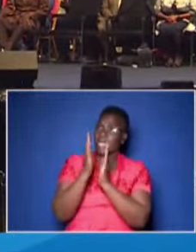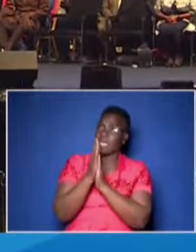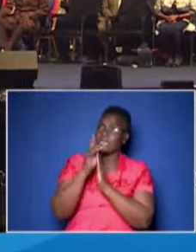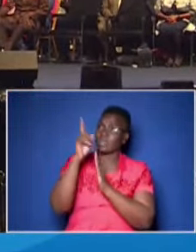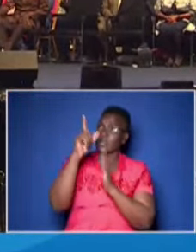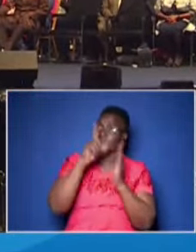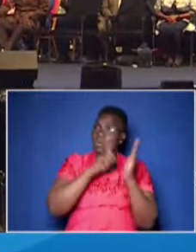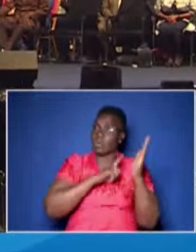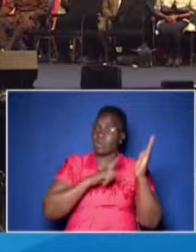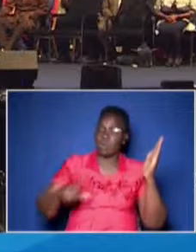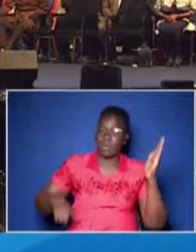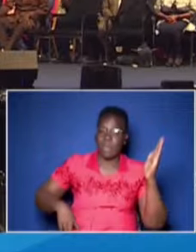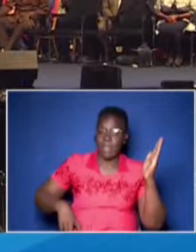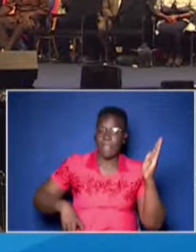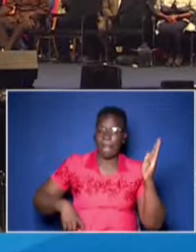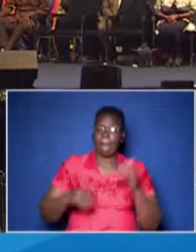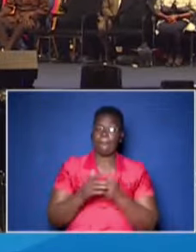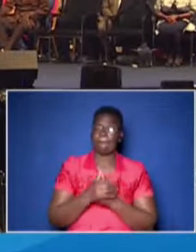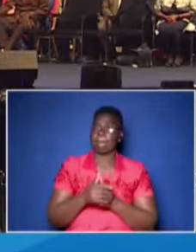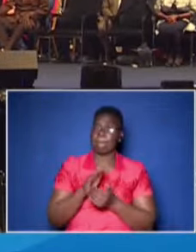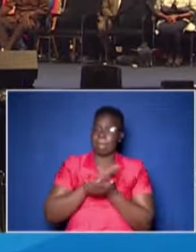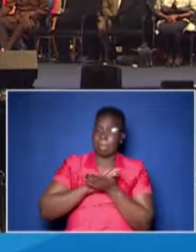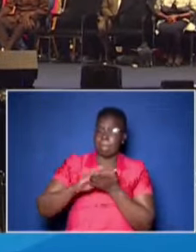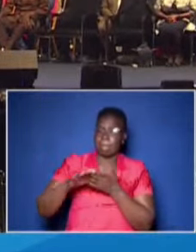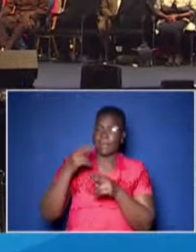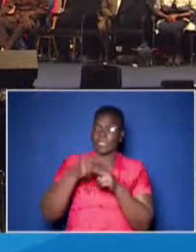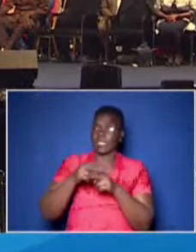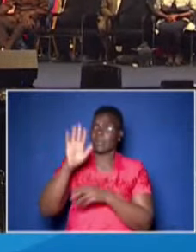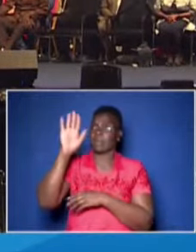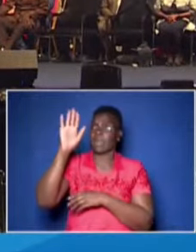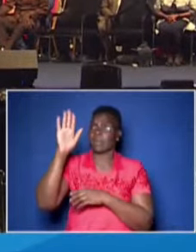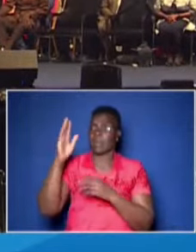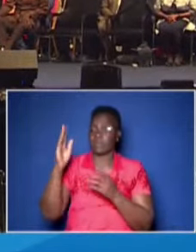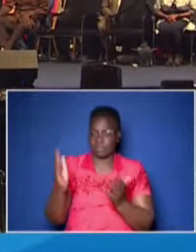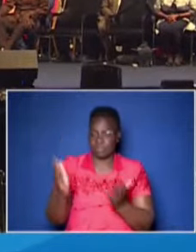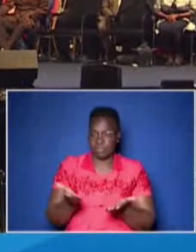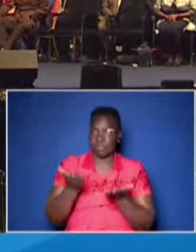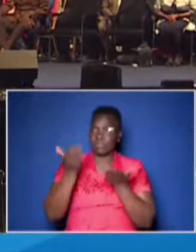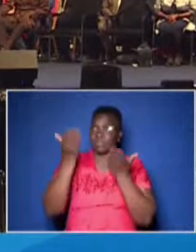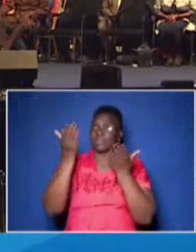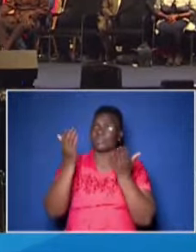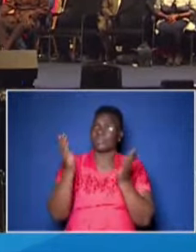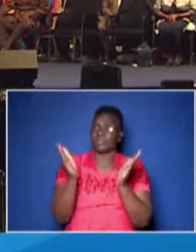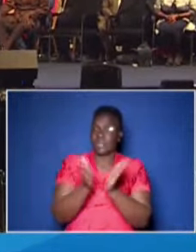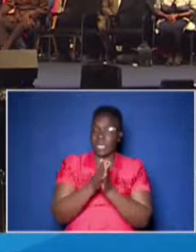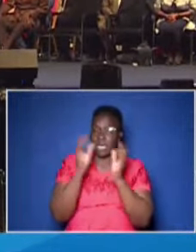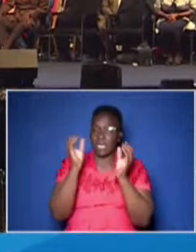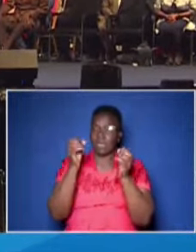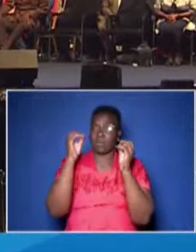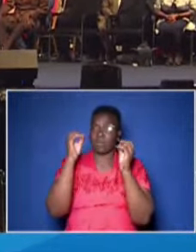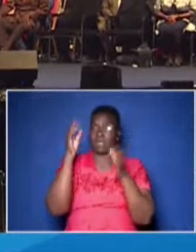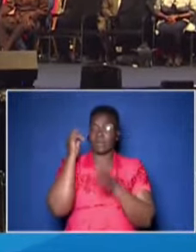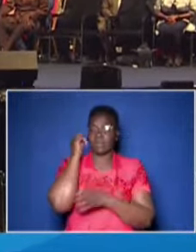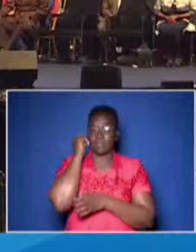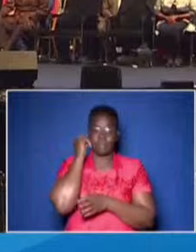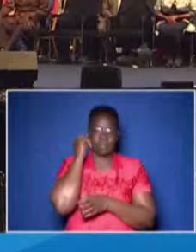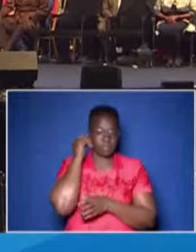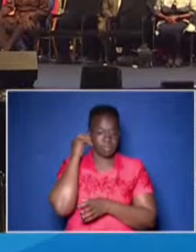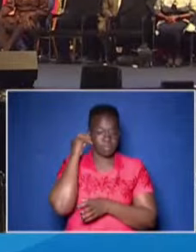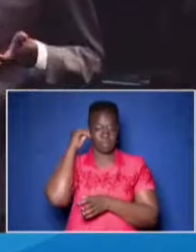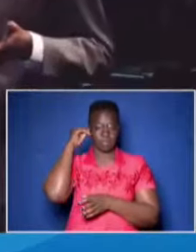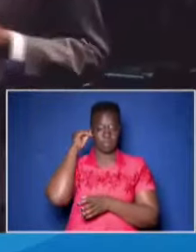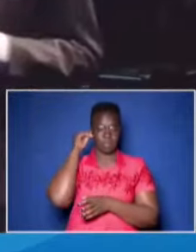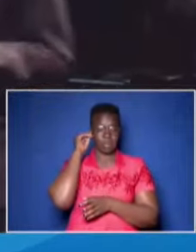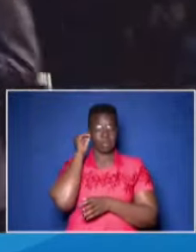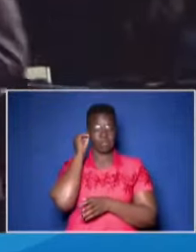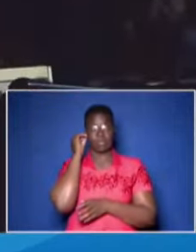Lord we exalt your holy name hallelujah hallelujah Jehovah ji provider his